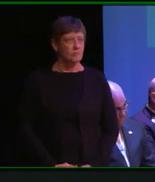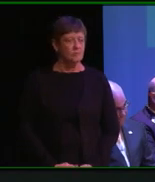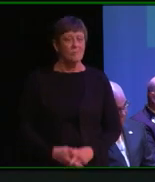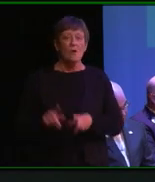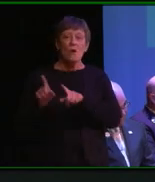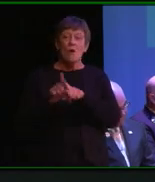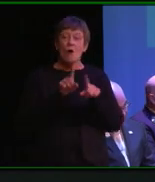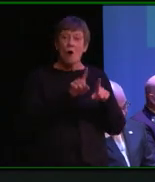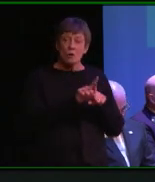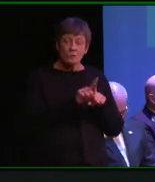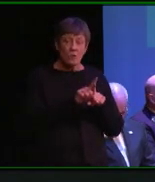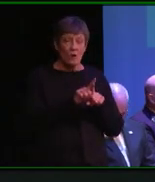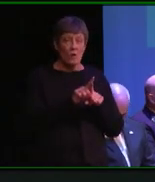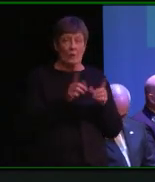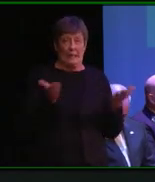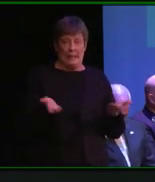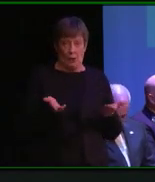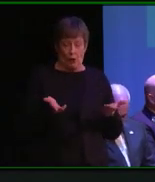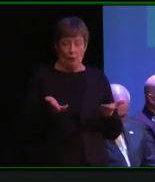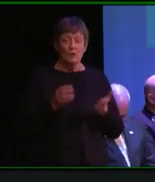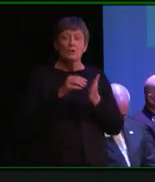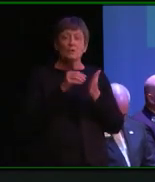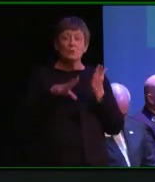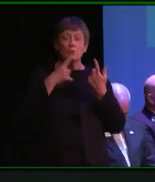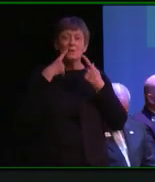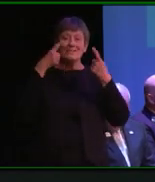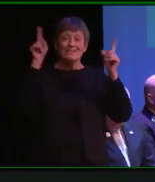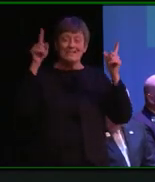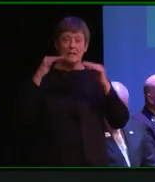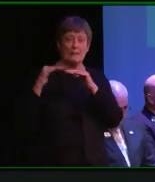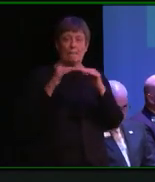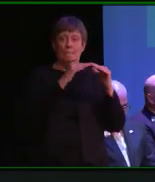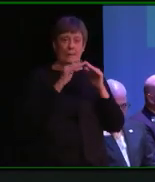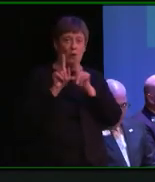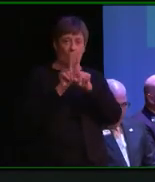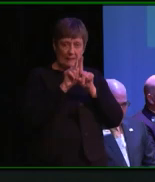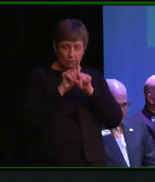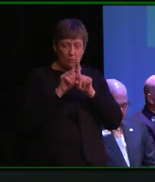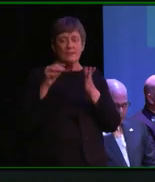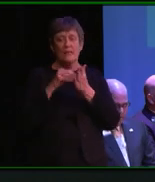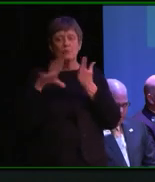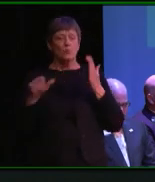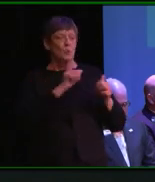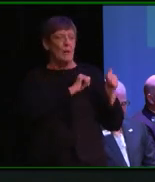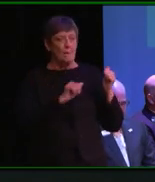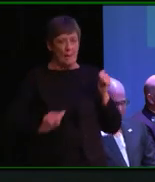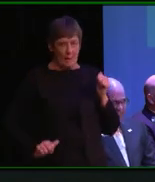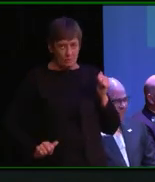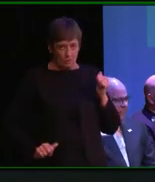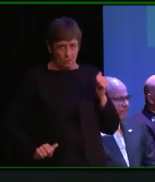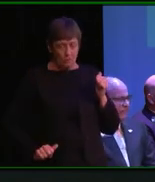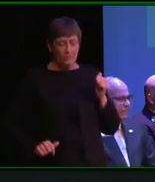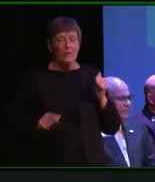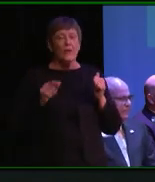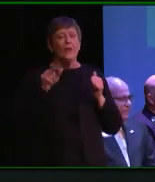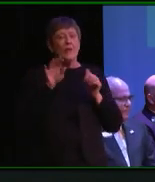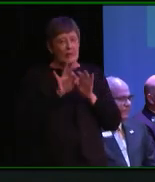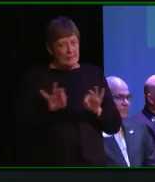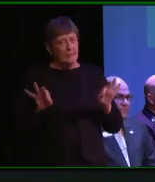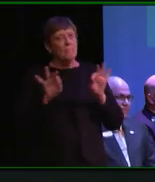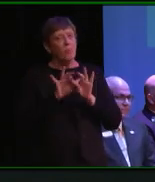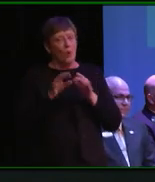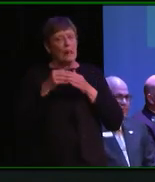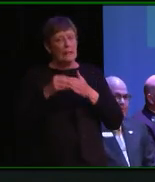Also joining us this evening are our Student Success Peer Mentors and Student Ambassadors. These critical campus leadership